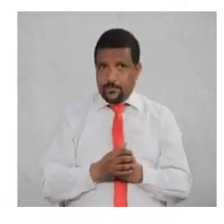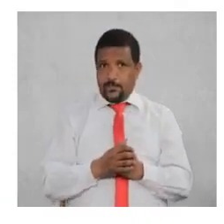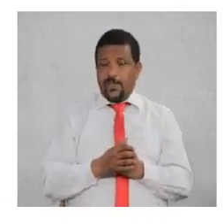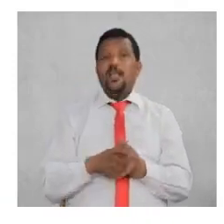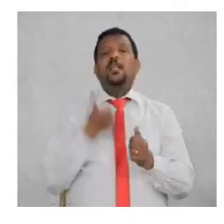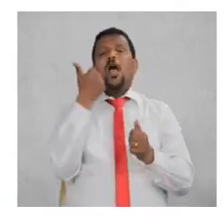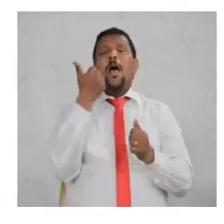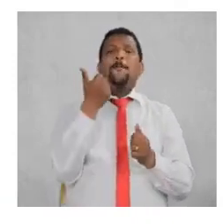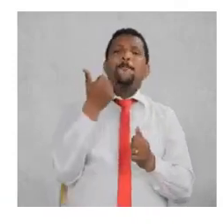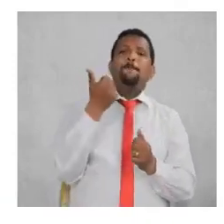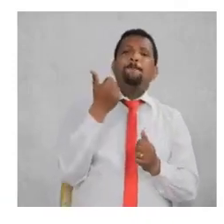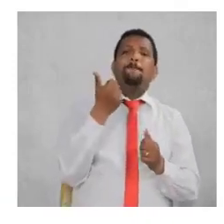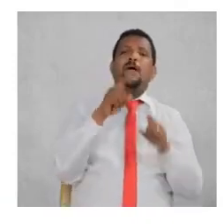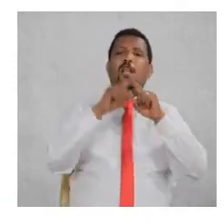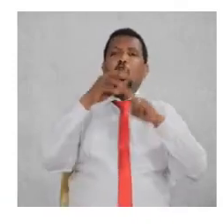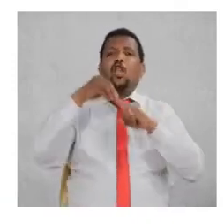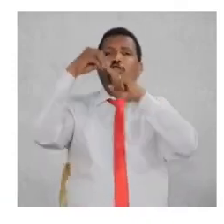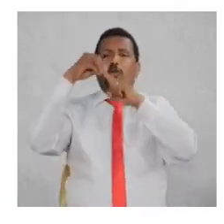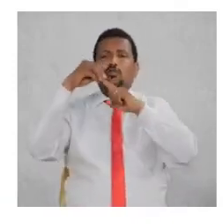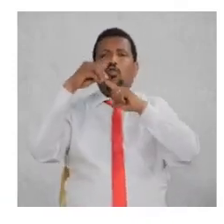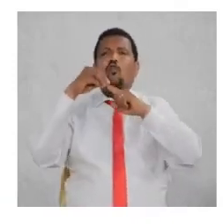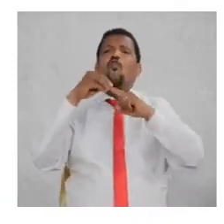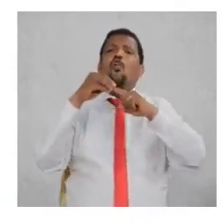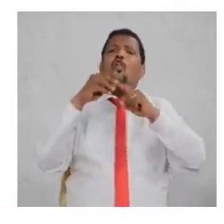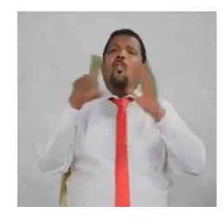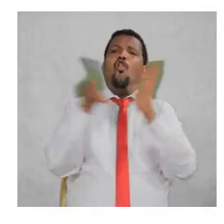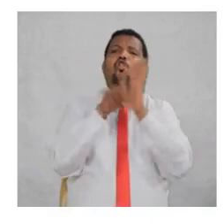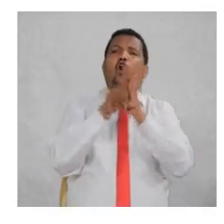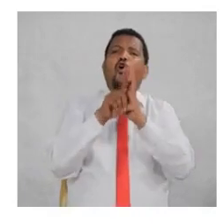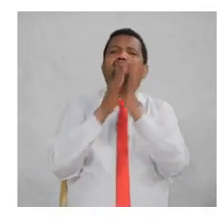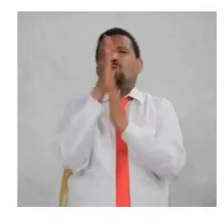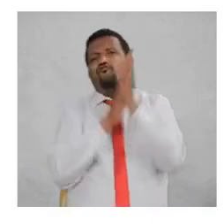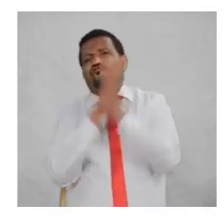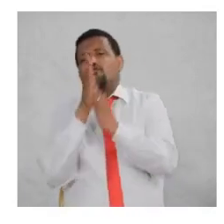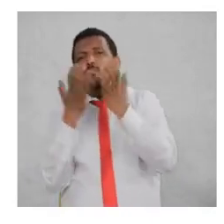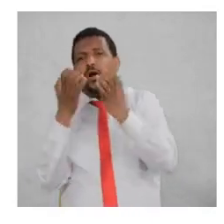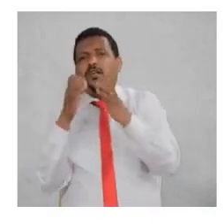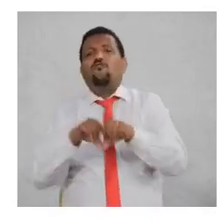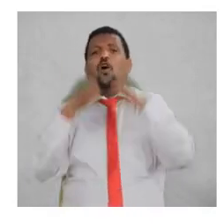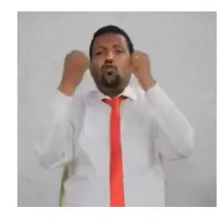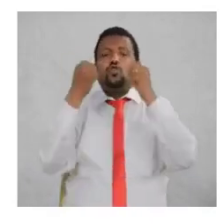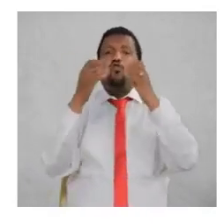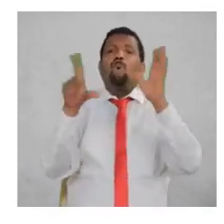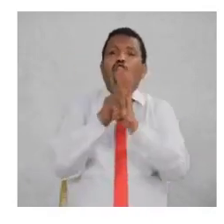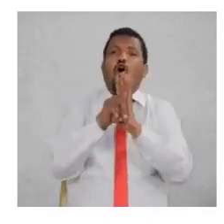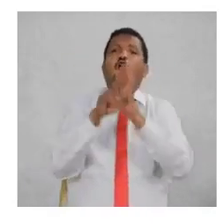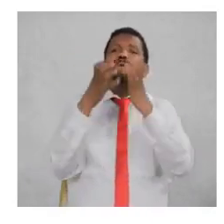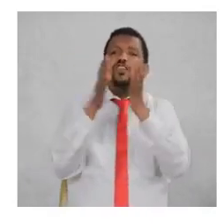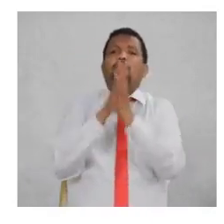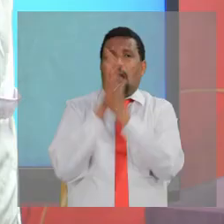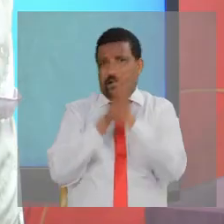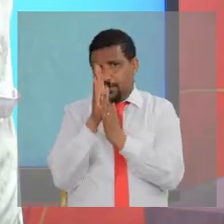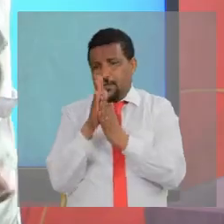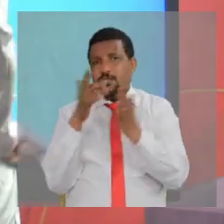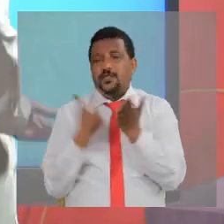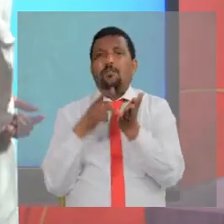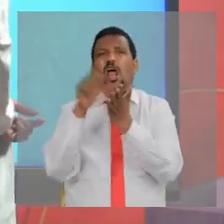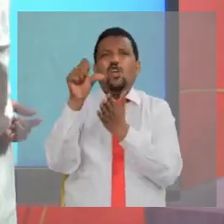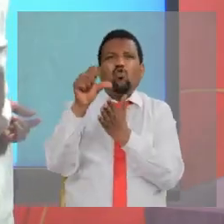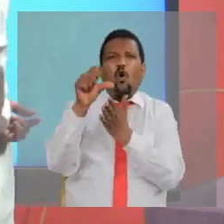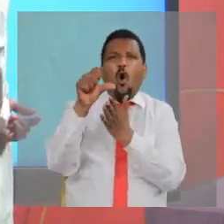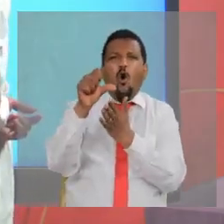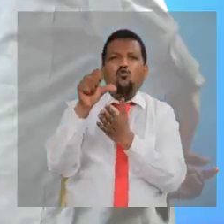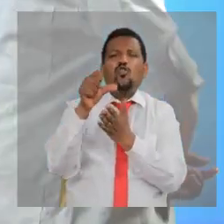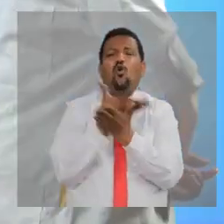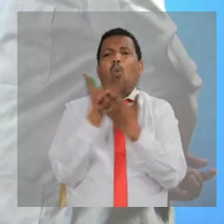There are exceptions to the law of demand. These are violations or against the law of demand. That means as price of a